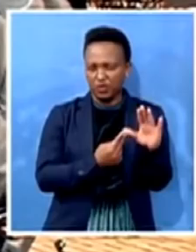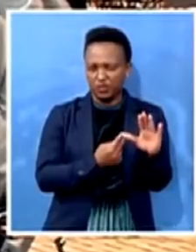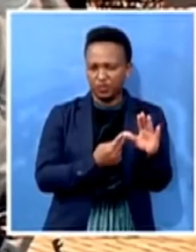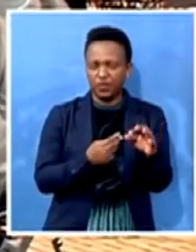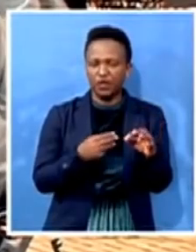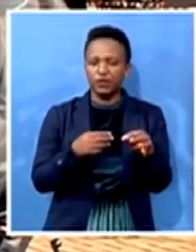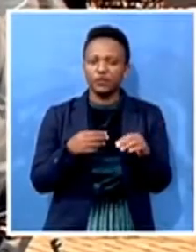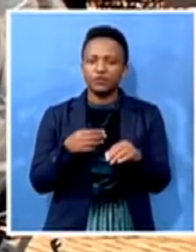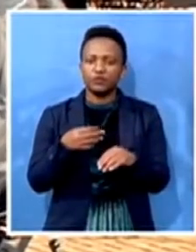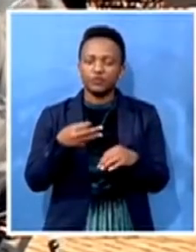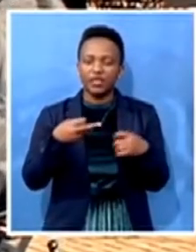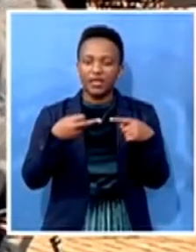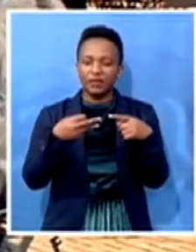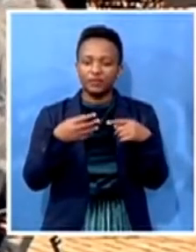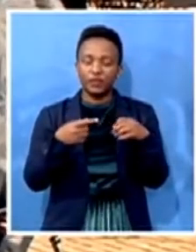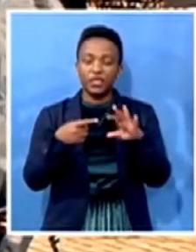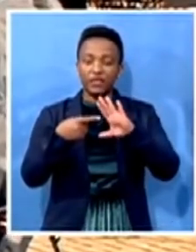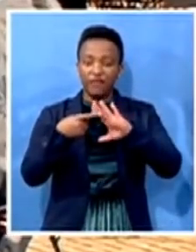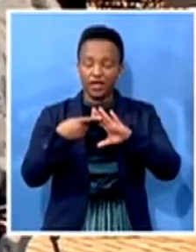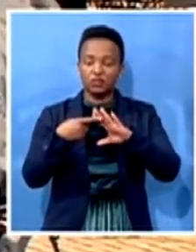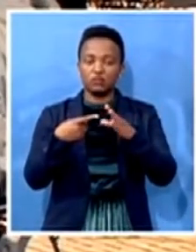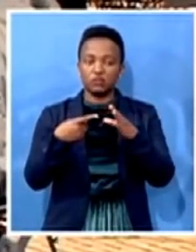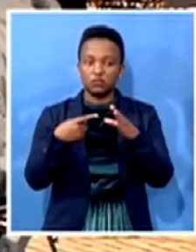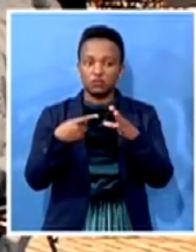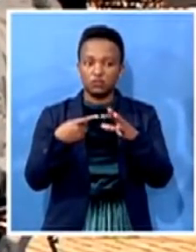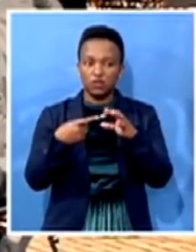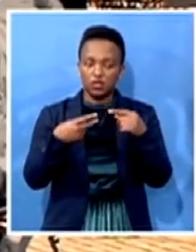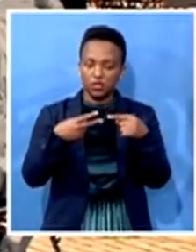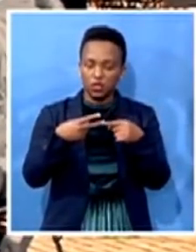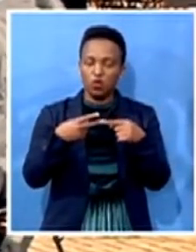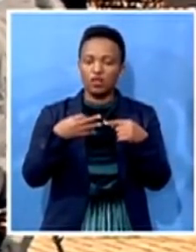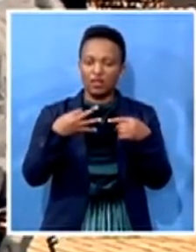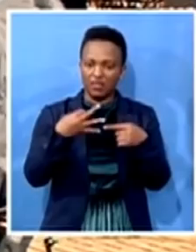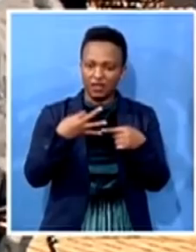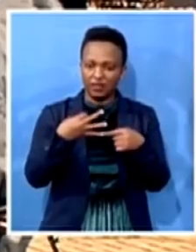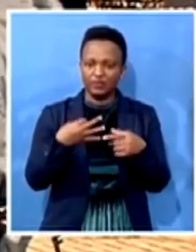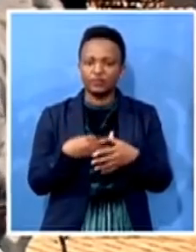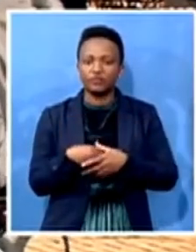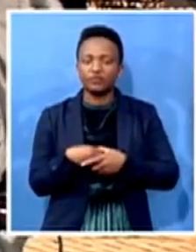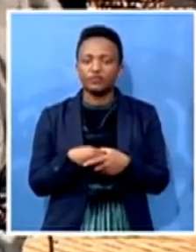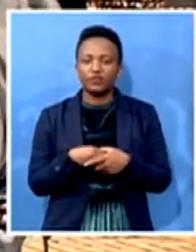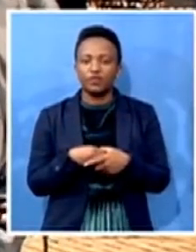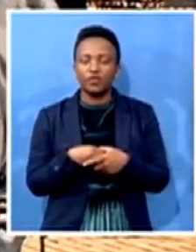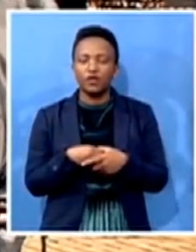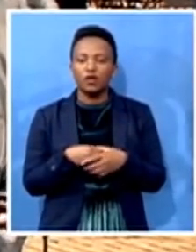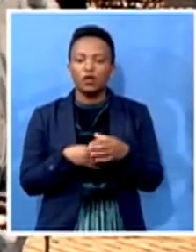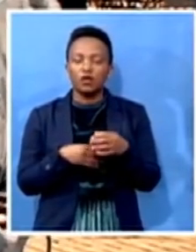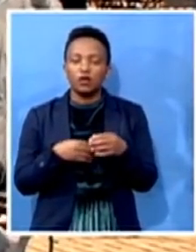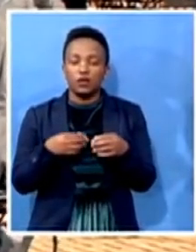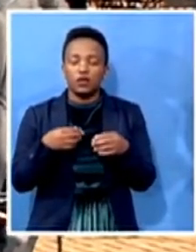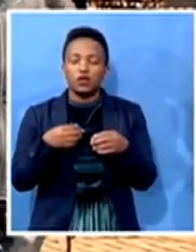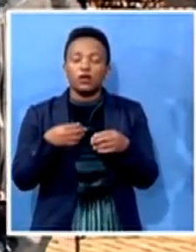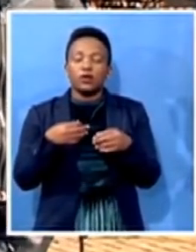actually taken care of by my colleague. Okay. And then the second one that I wanted to ask is, who exactly